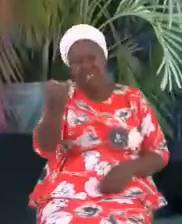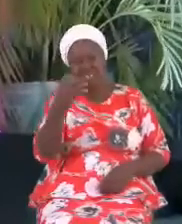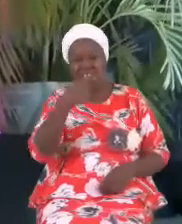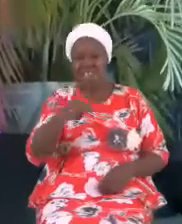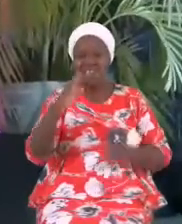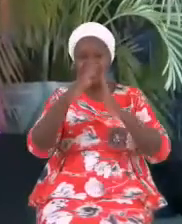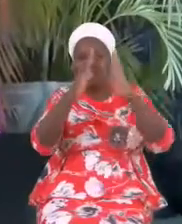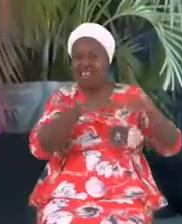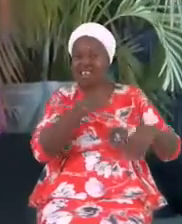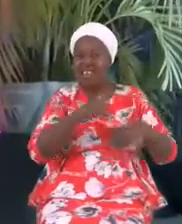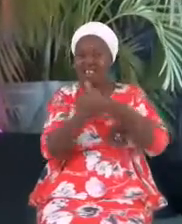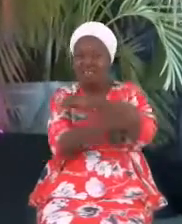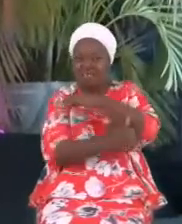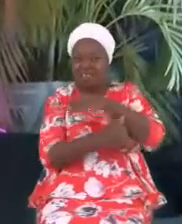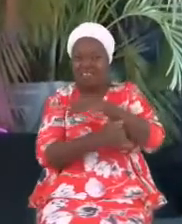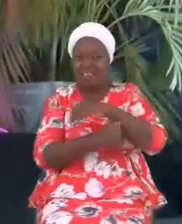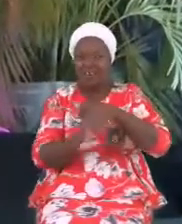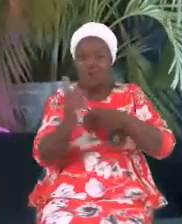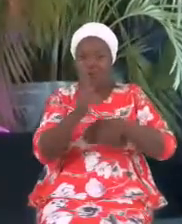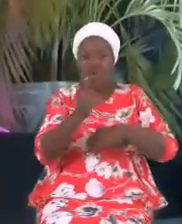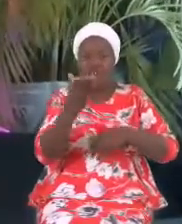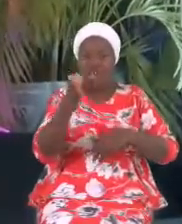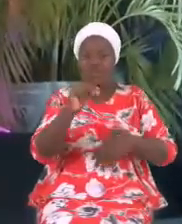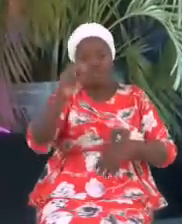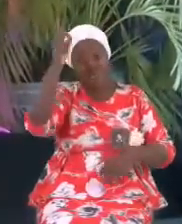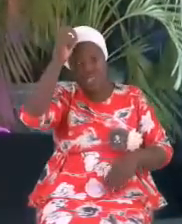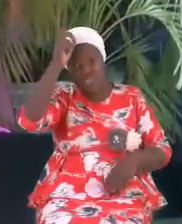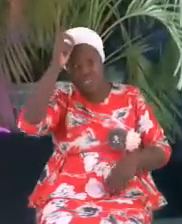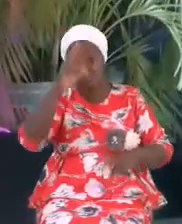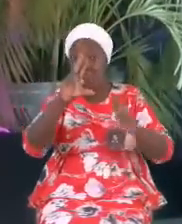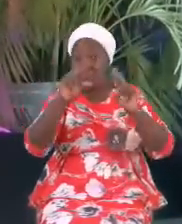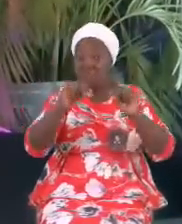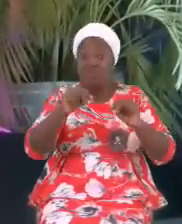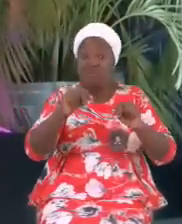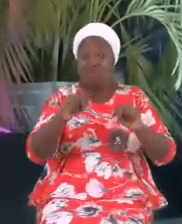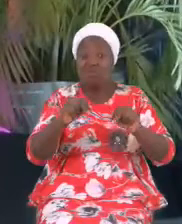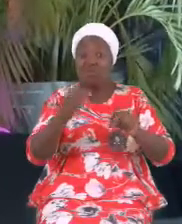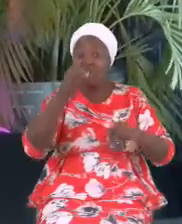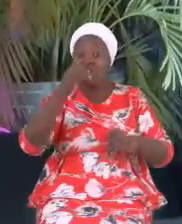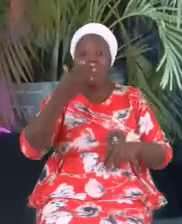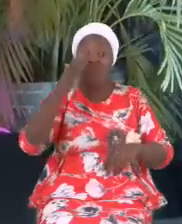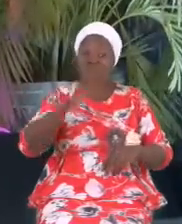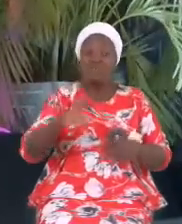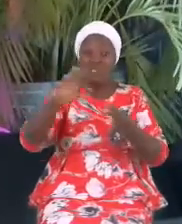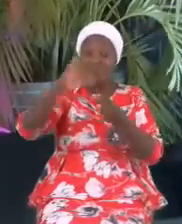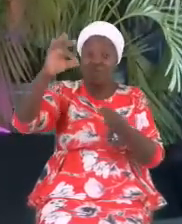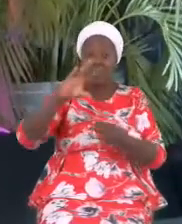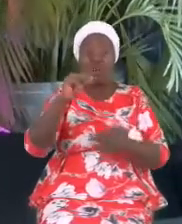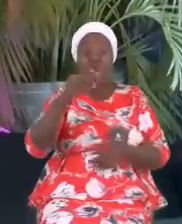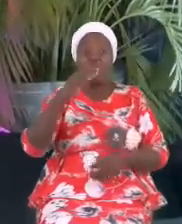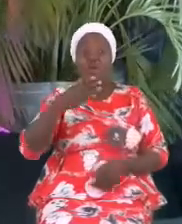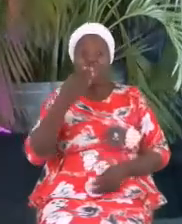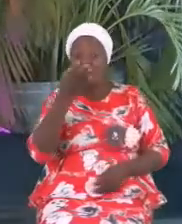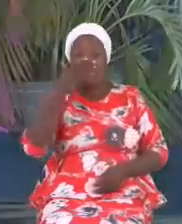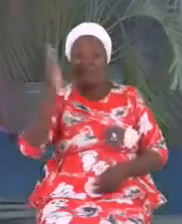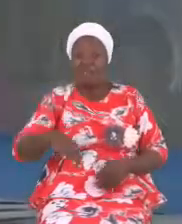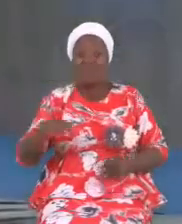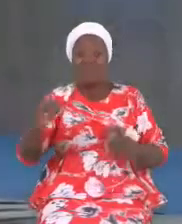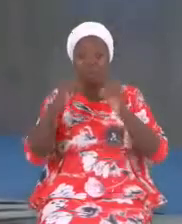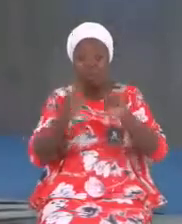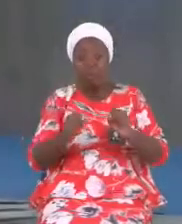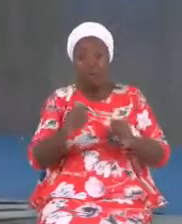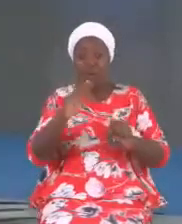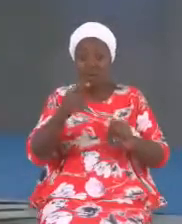country, a place where there's no Satan, there's no evil spirit, there's no evil power, there's no gang,